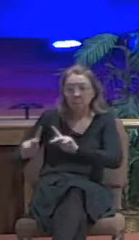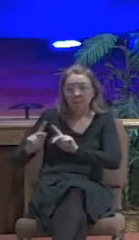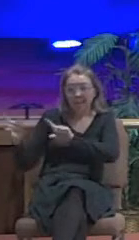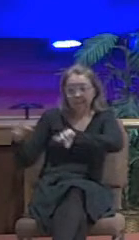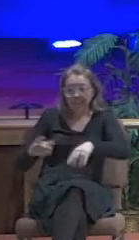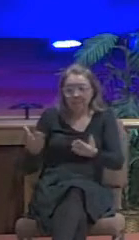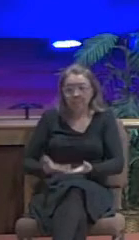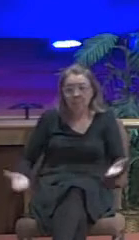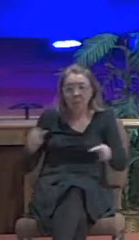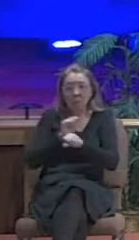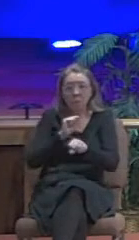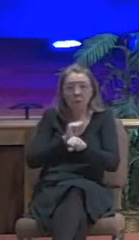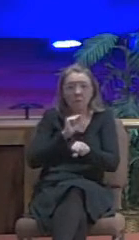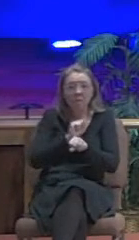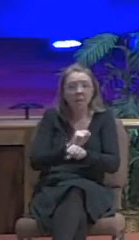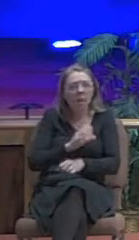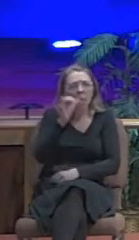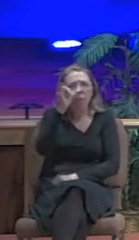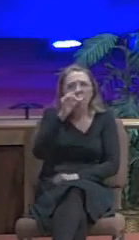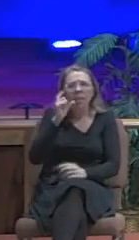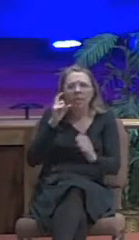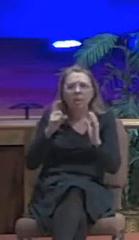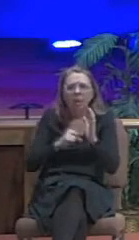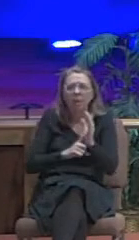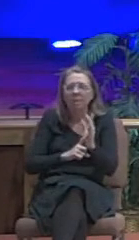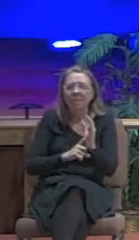community coming together to serve the community.